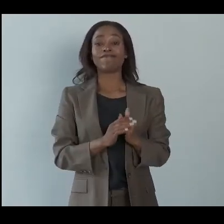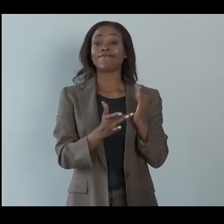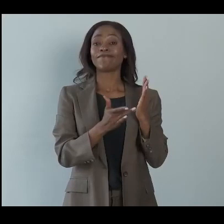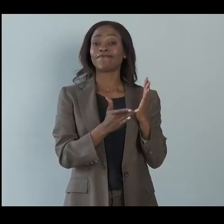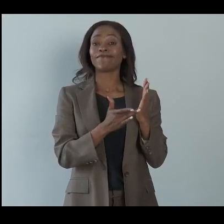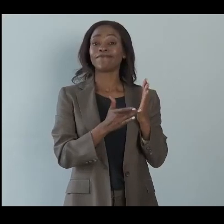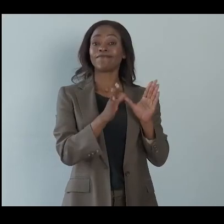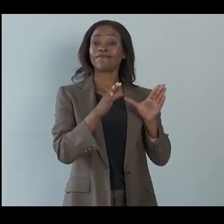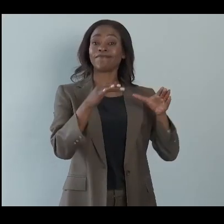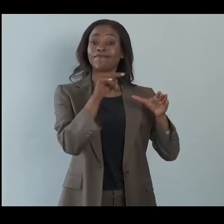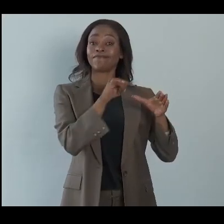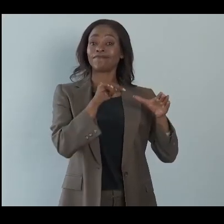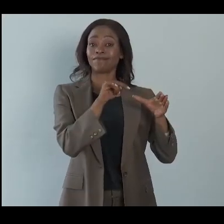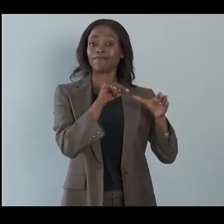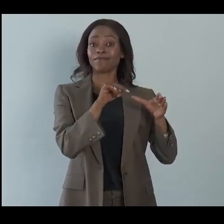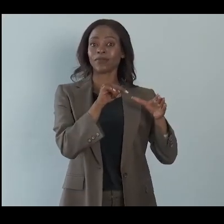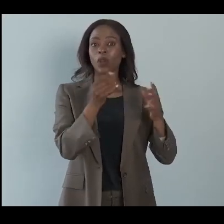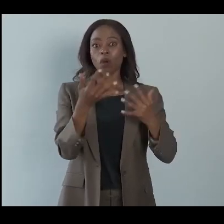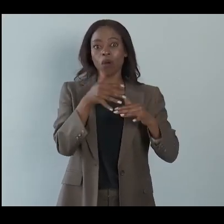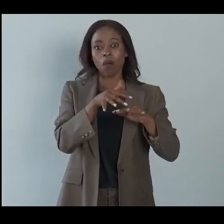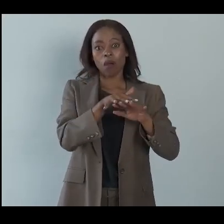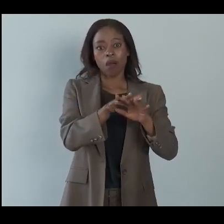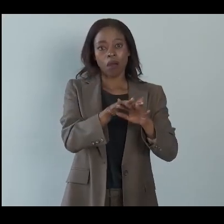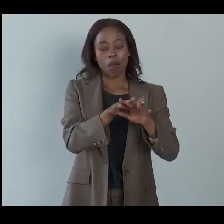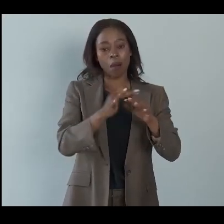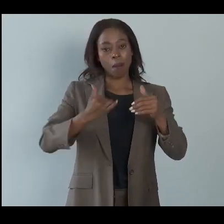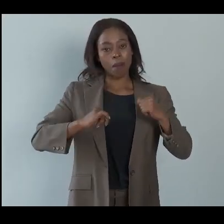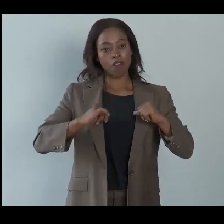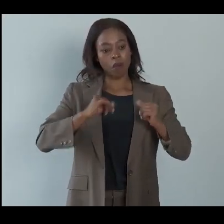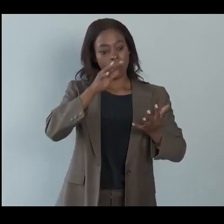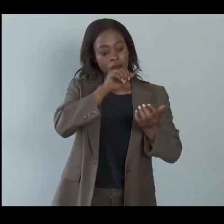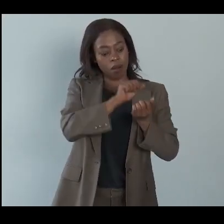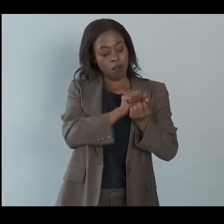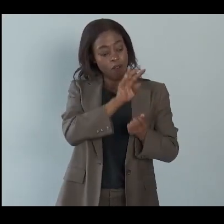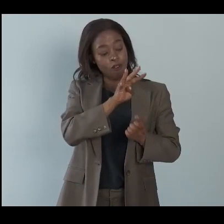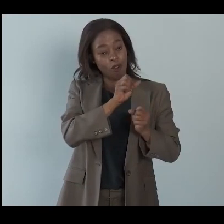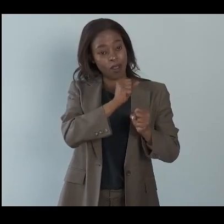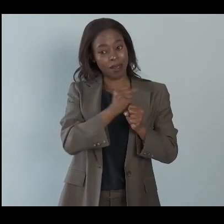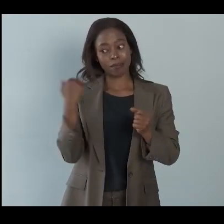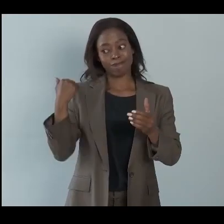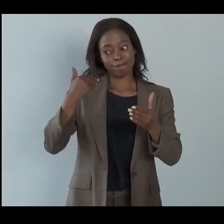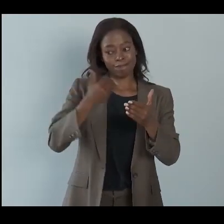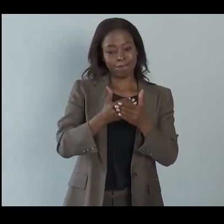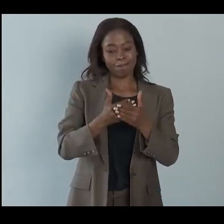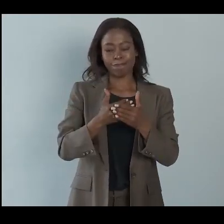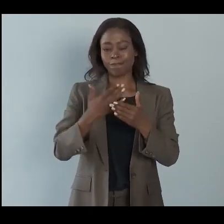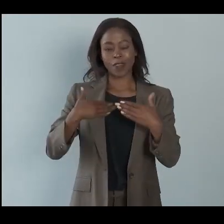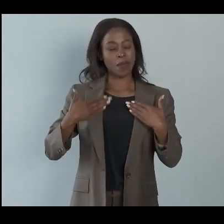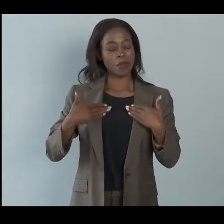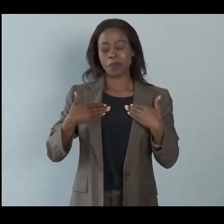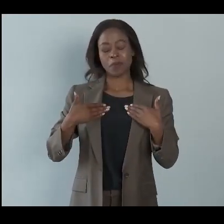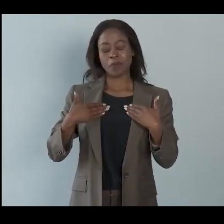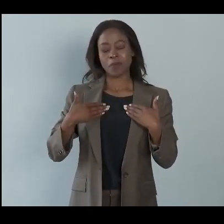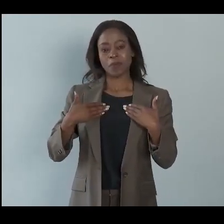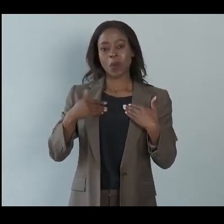segment, Altron Systems Integration's performance over the past 4 years has been disappointing, with EBITDA and operating